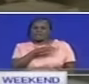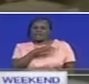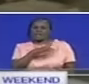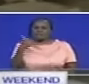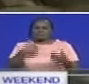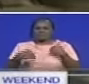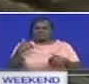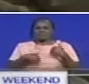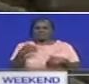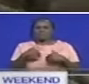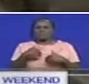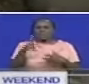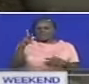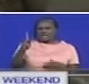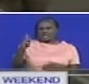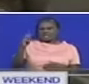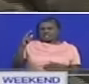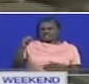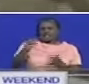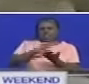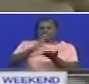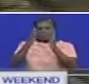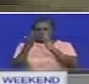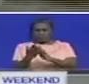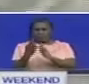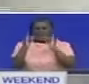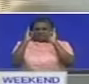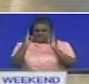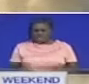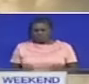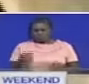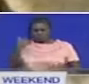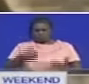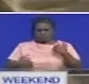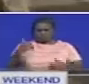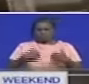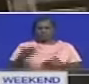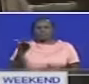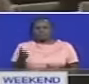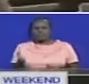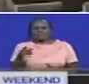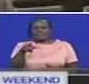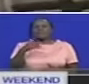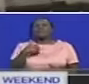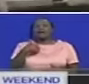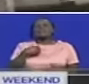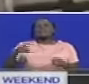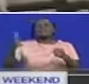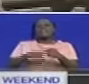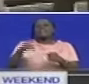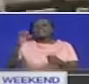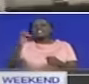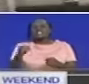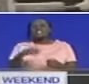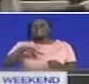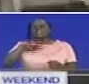KTN came face to face with the latest victim of skirmishes that have left 20 injured and at least 17 dead, though the number is